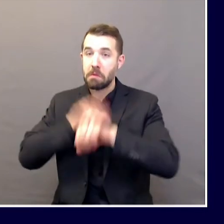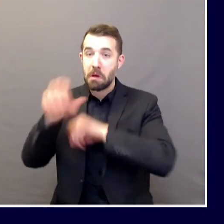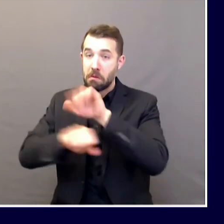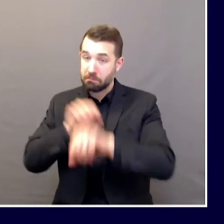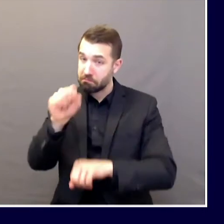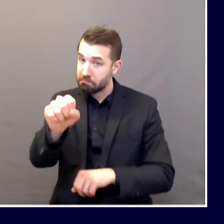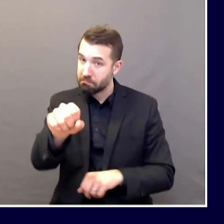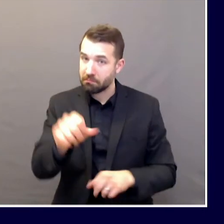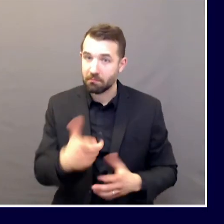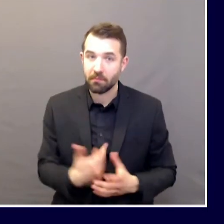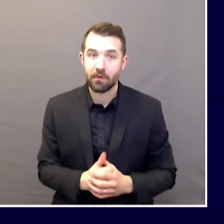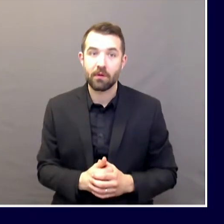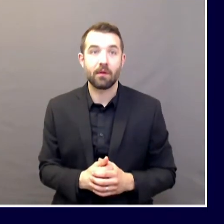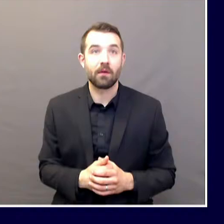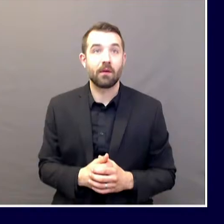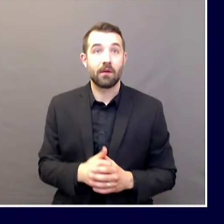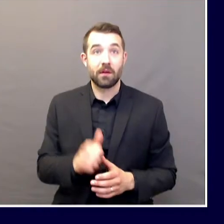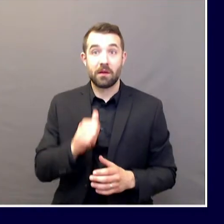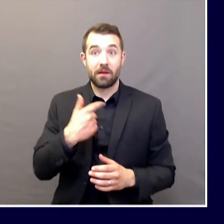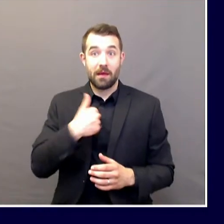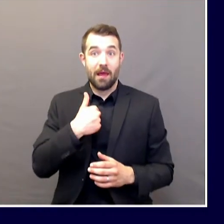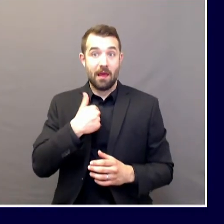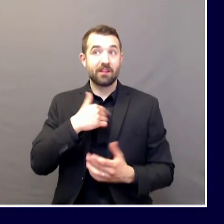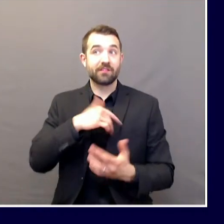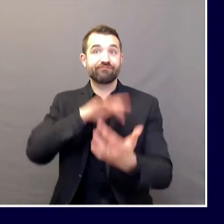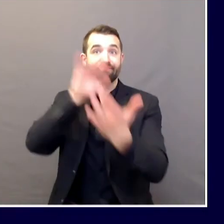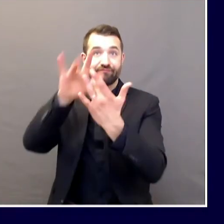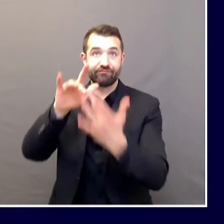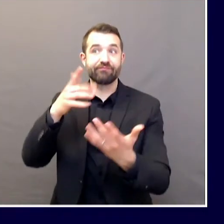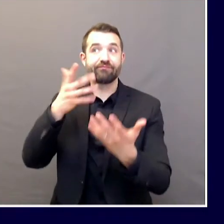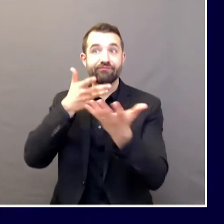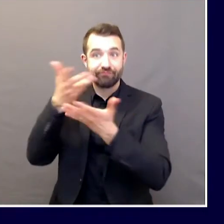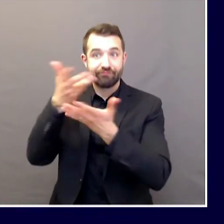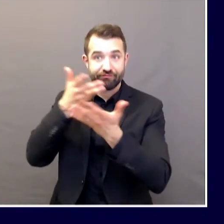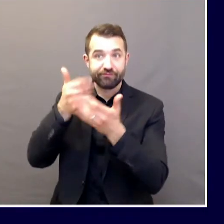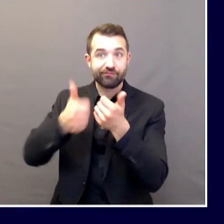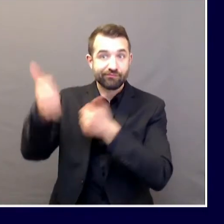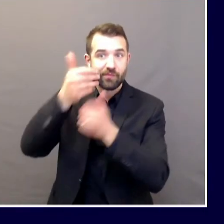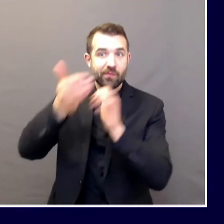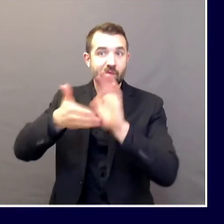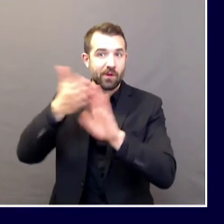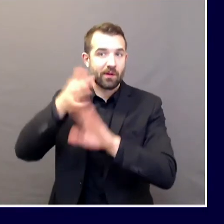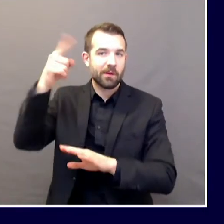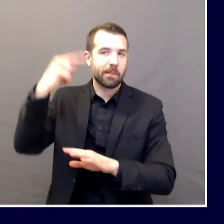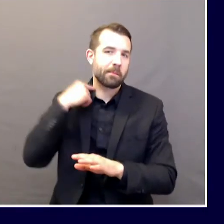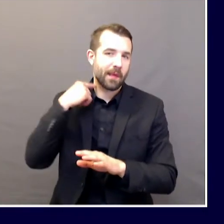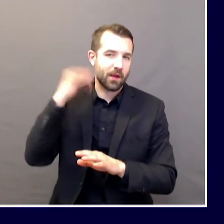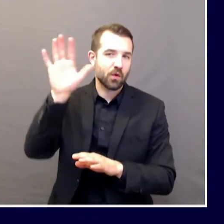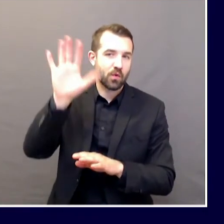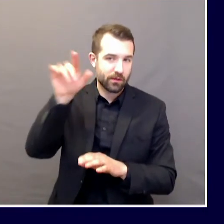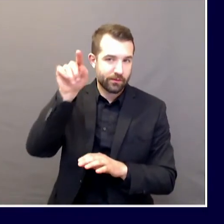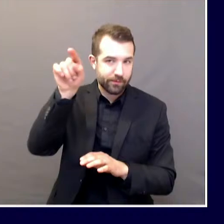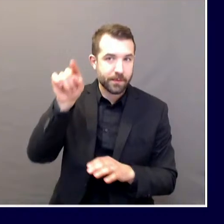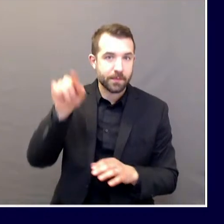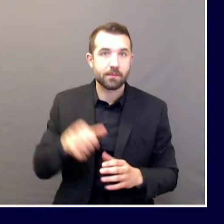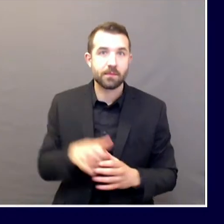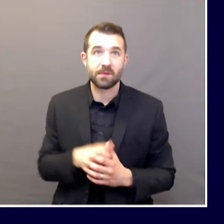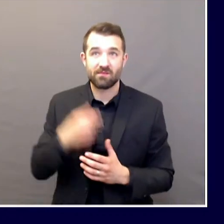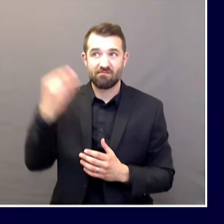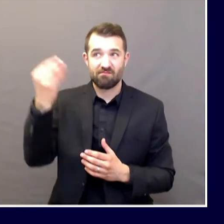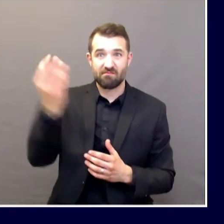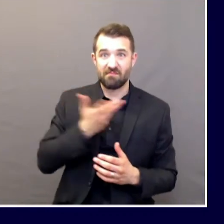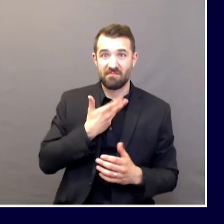with the folks that are operating that site, and they are not reporting systematically that a large number of their slots are going